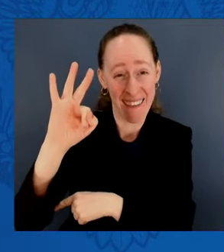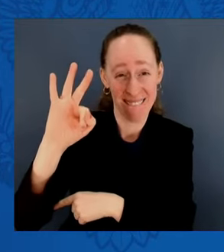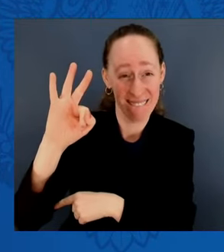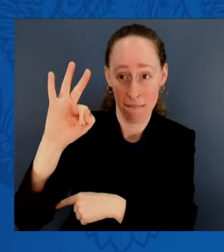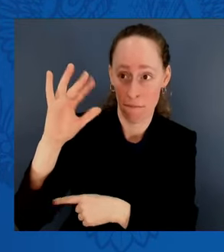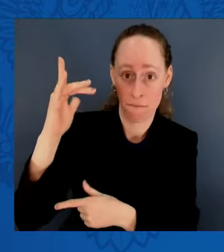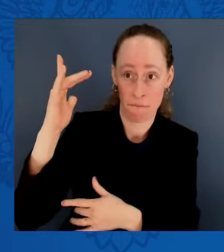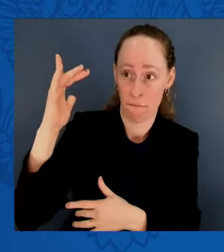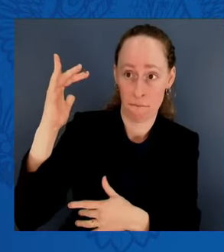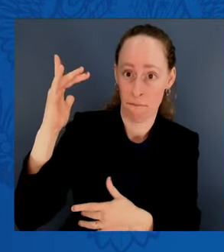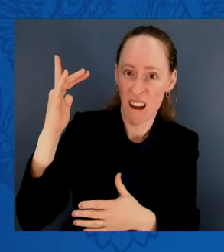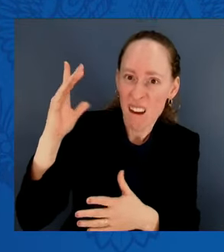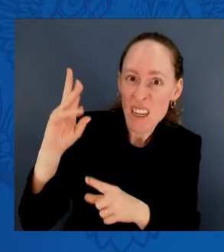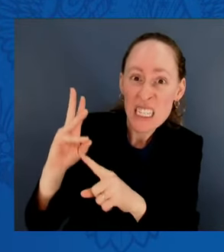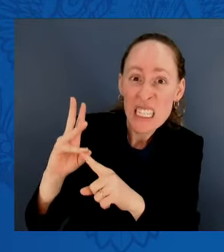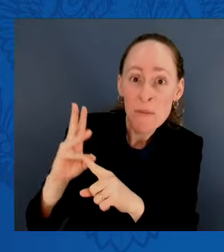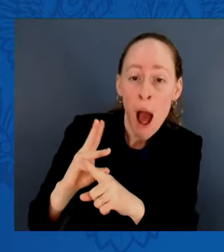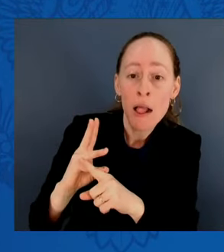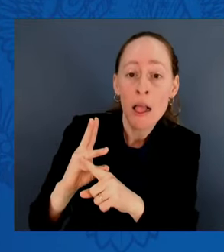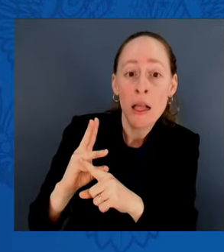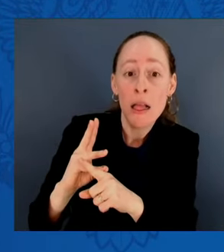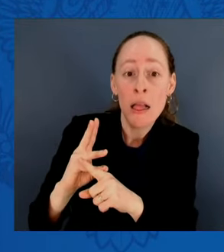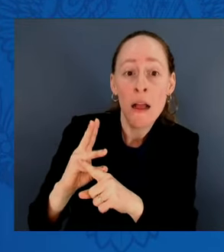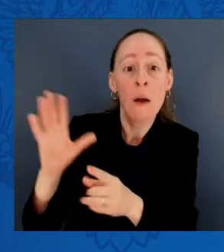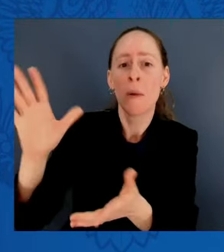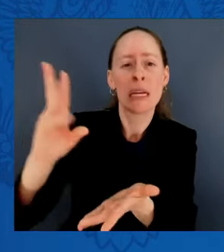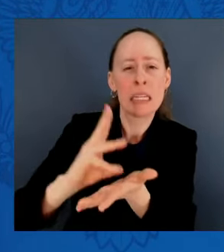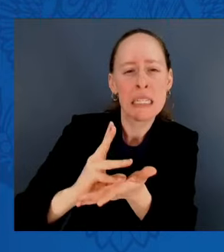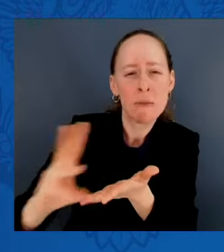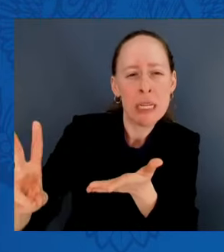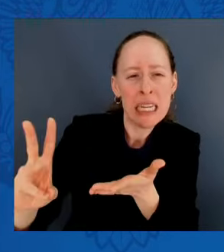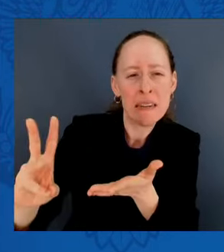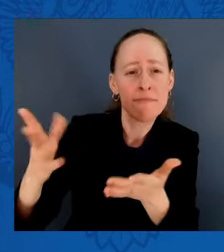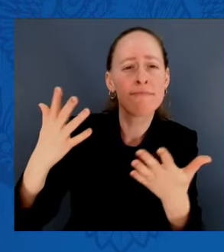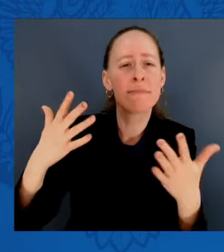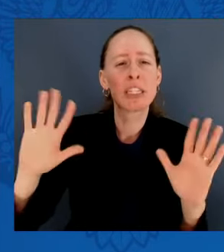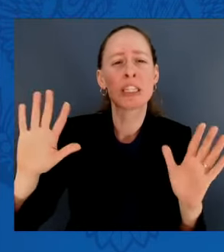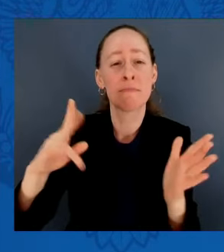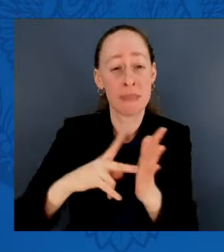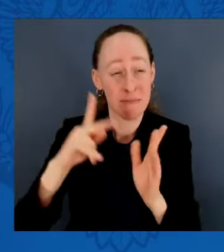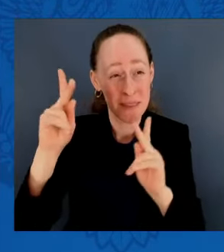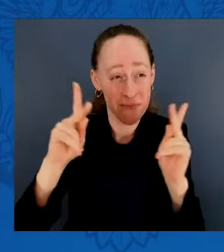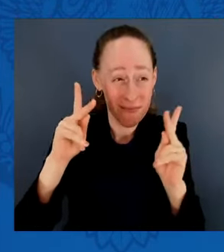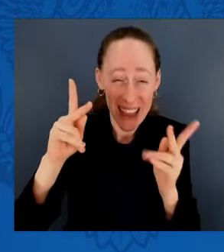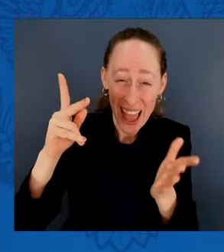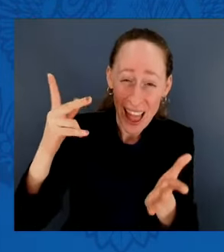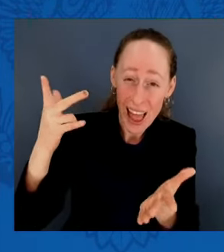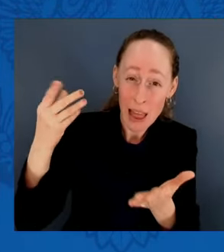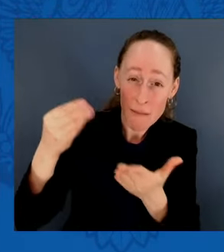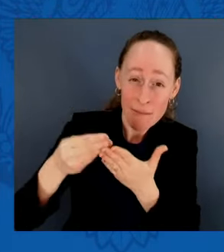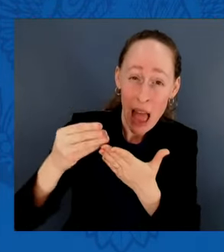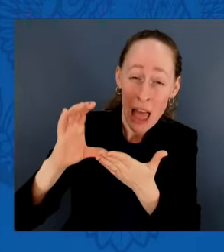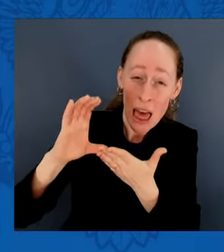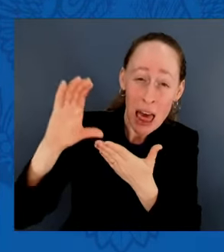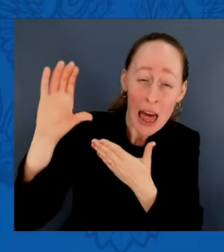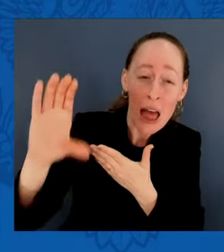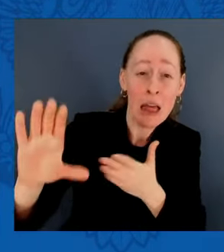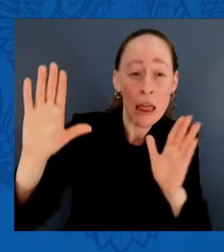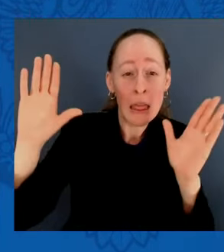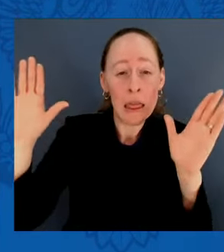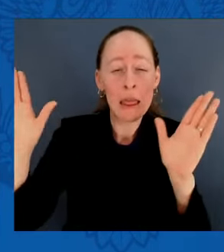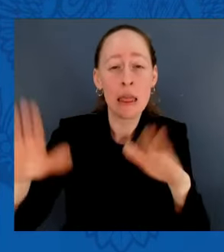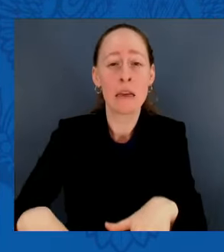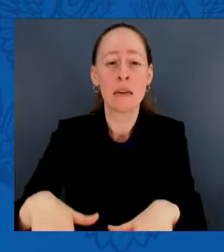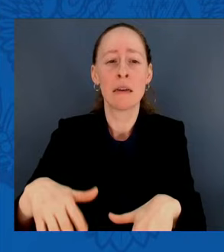unlikely that people will pay that money and come all that way, knowing that they'll be able to be kicked out quickly. Folks,